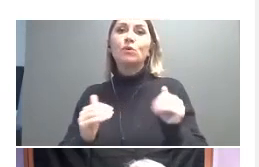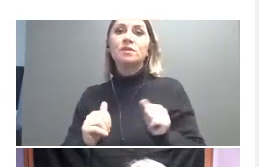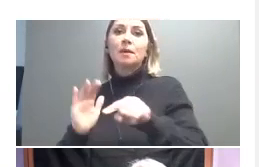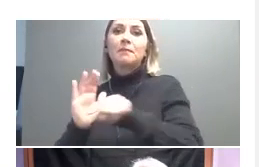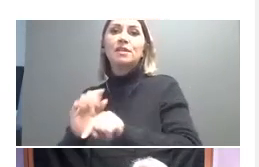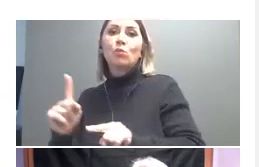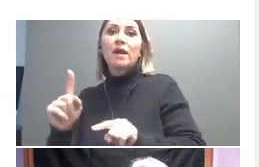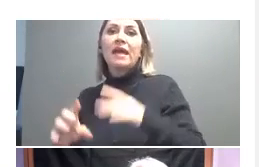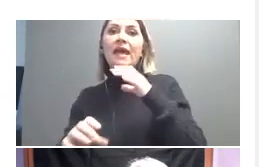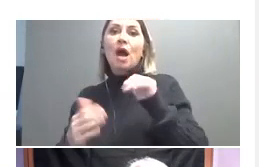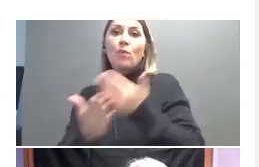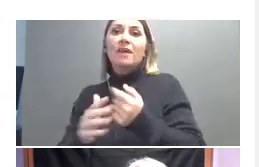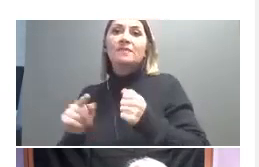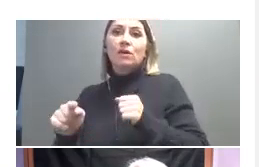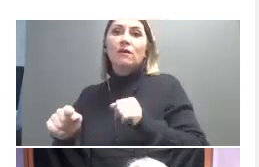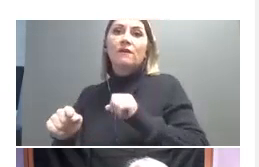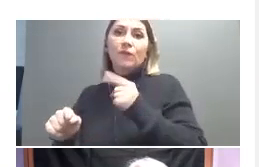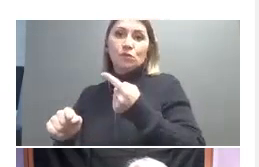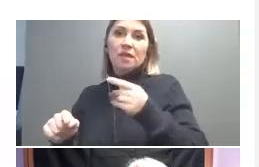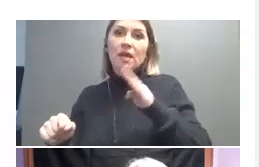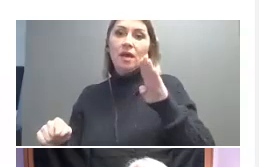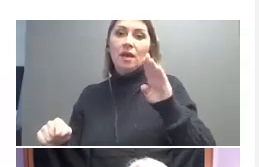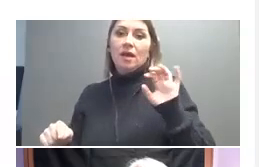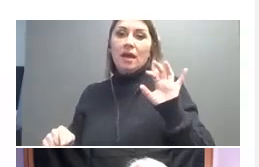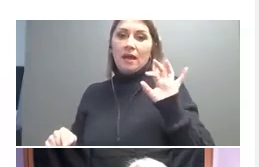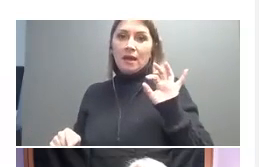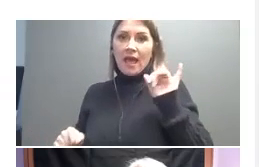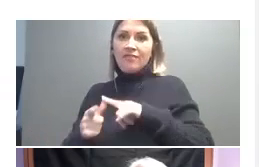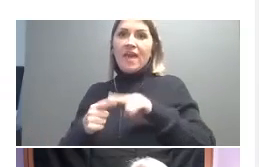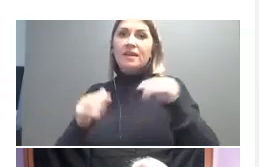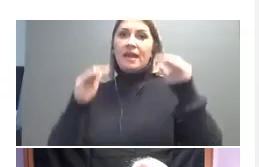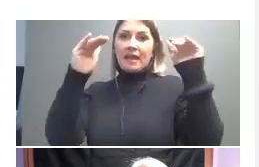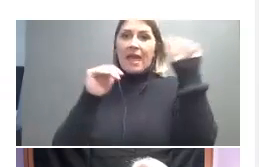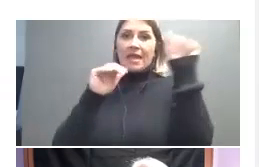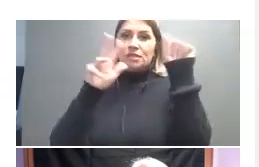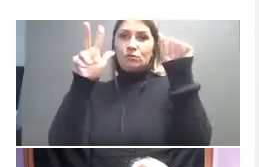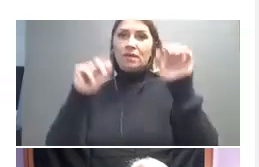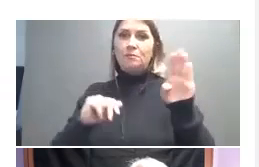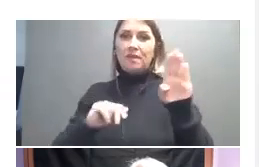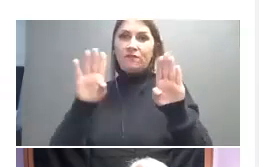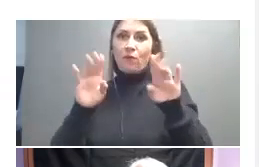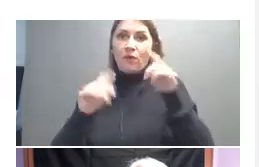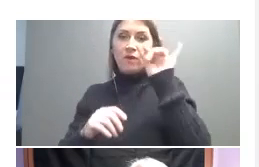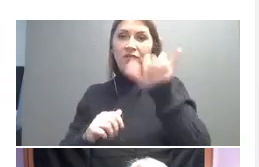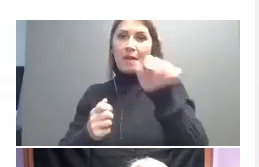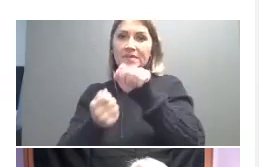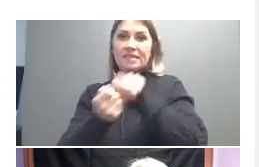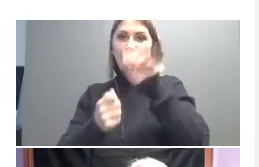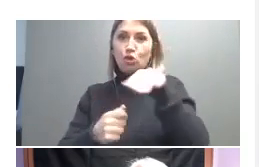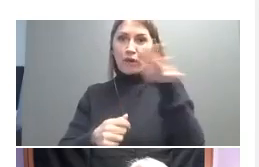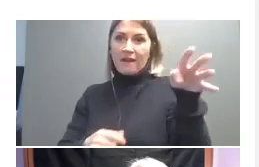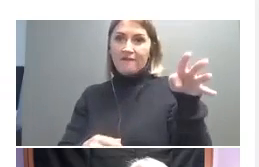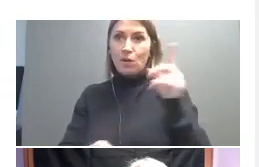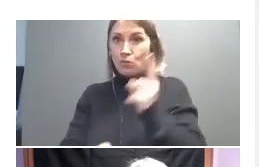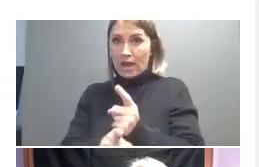there first, and then we have A is 3. And then we have A equals to 3 and B equals to 4 for this particular graph here,